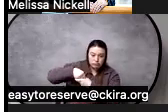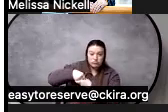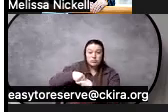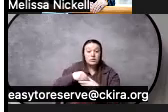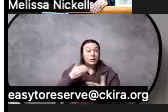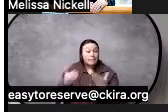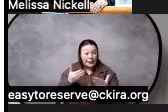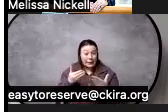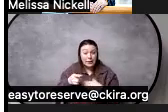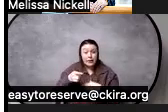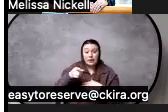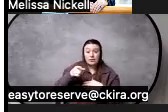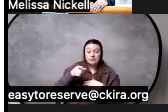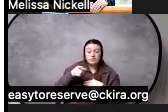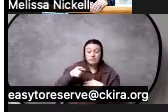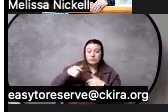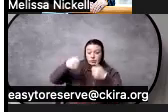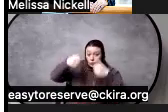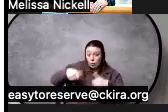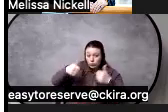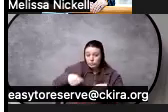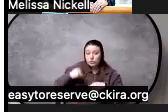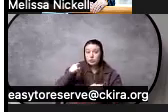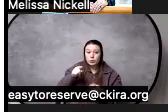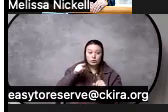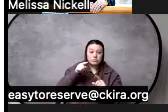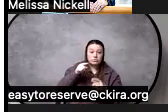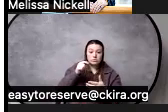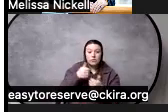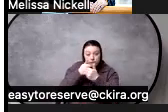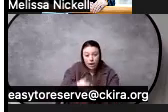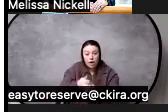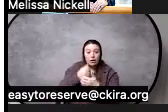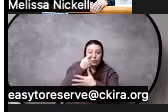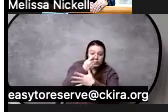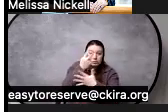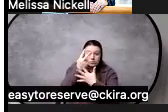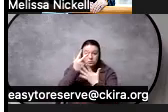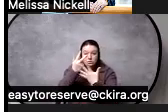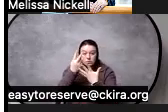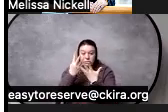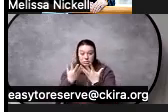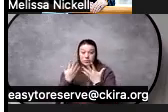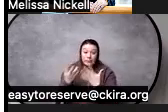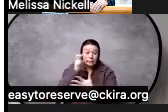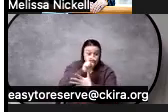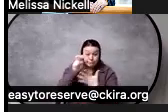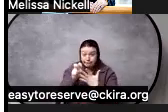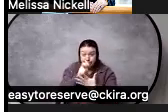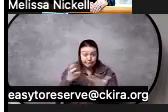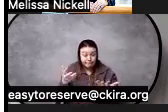poster in a linear format, but you might not. In addition, you're going to repeat your